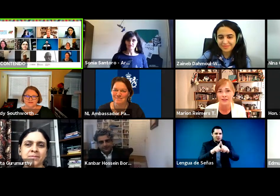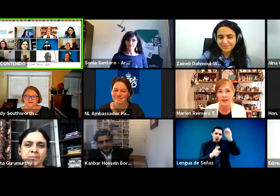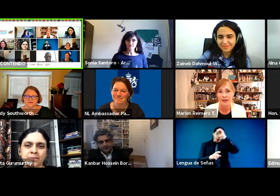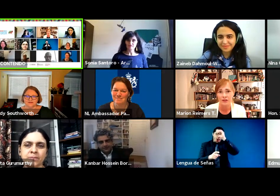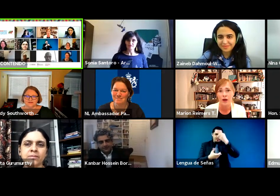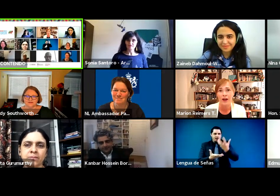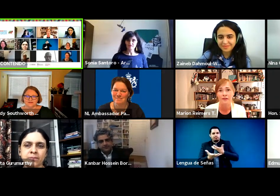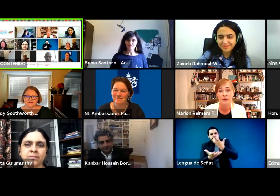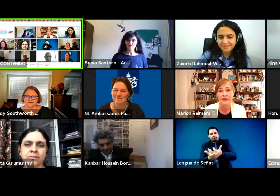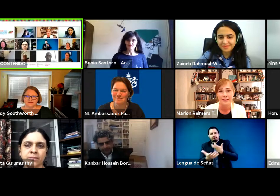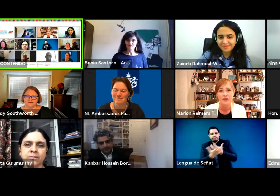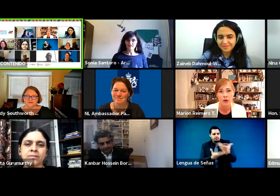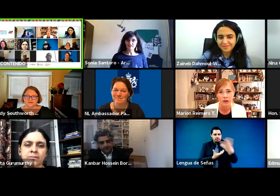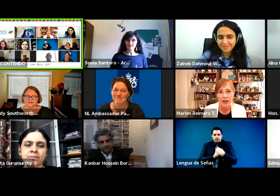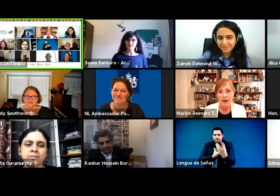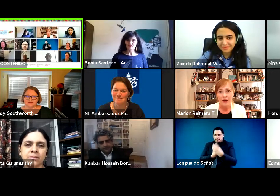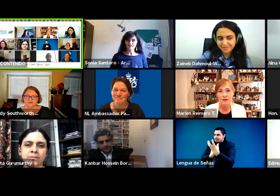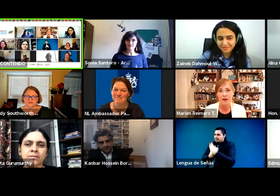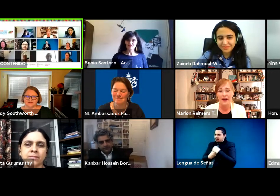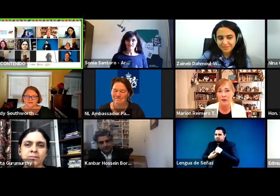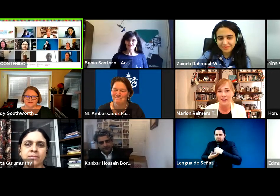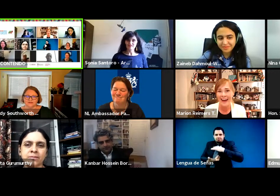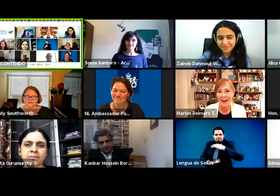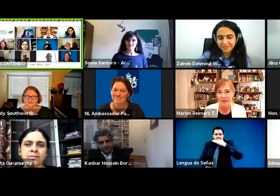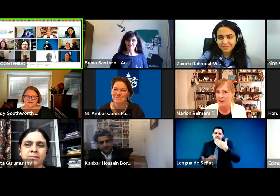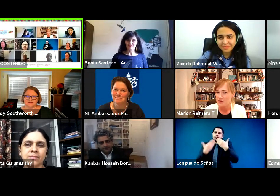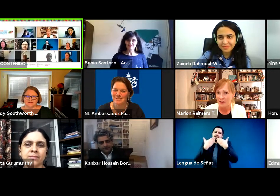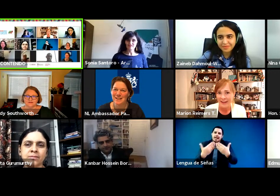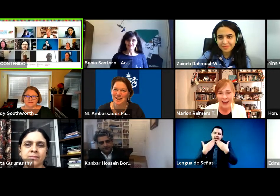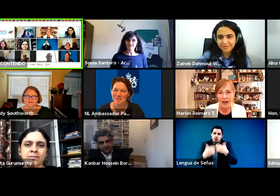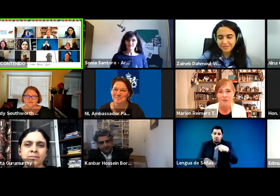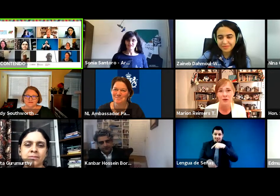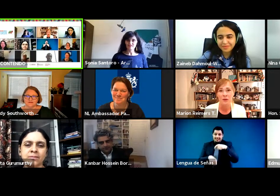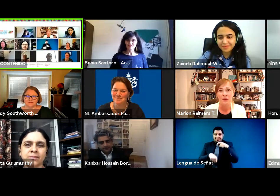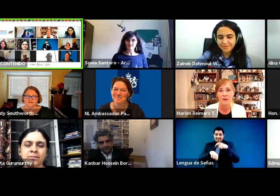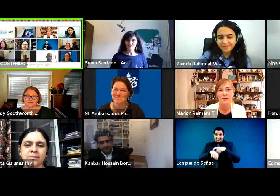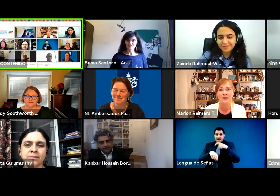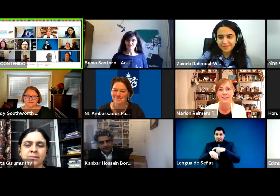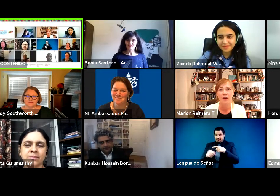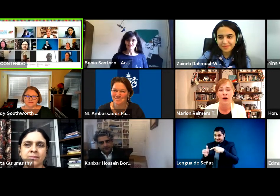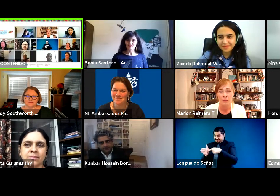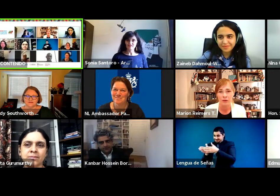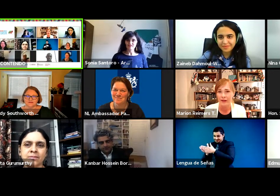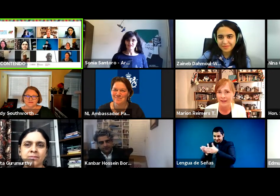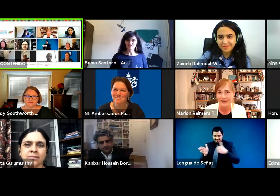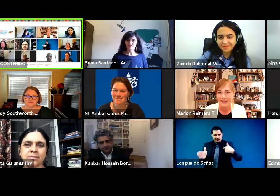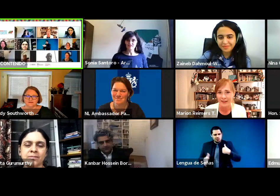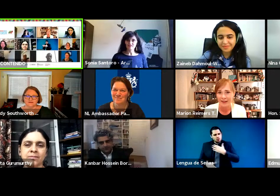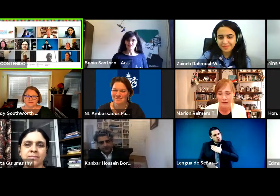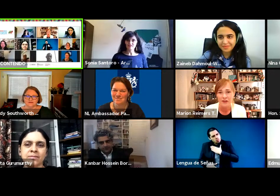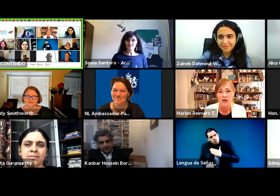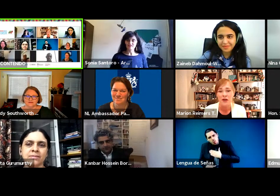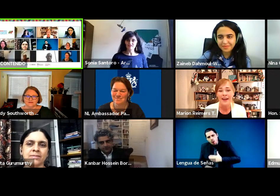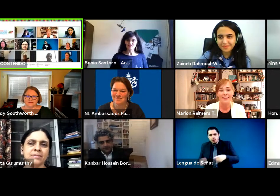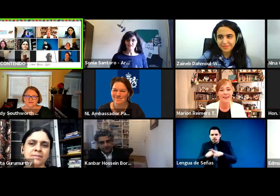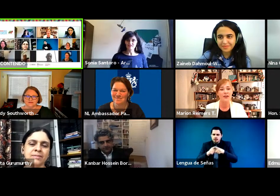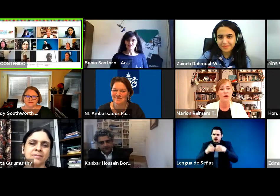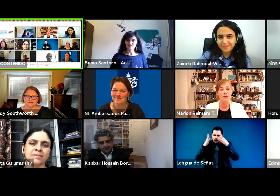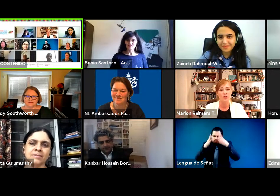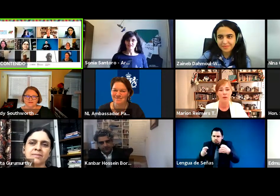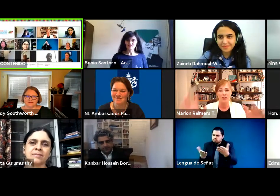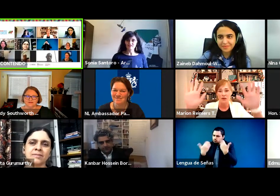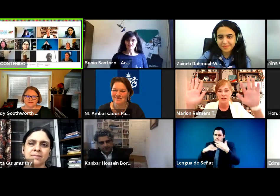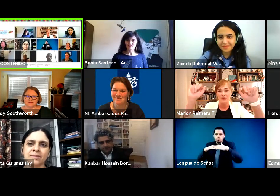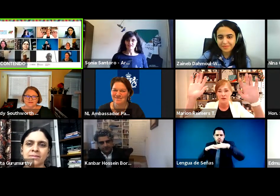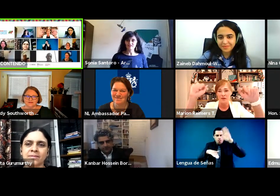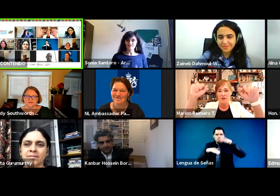to listening, and to have you listen to us for an hour and a half has been absolutely honorable. It is a pleasure. And thank you all